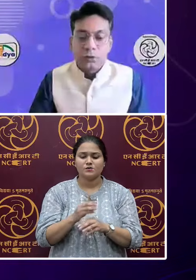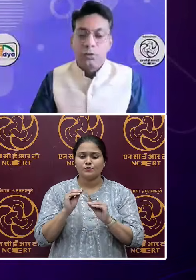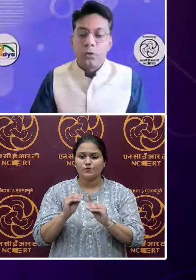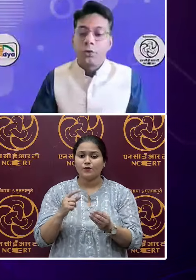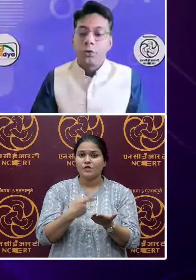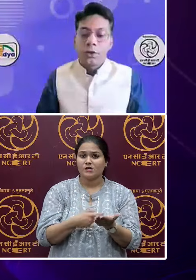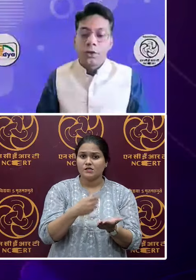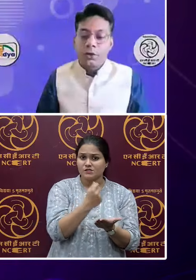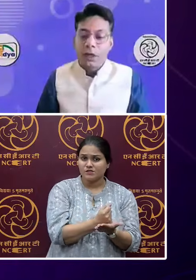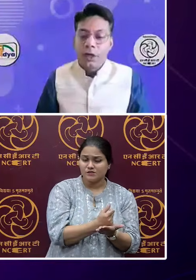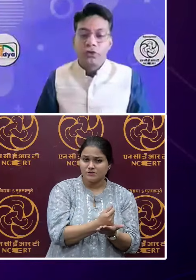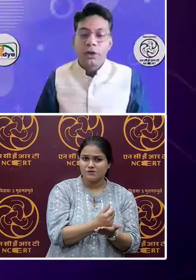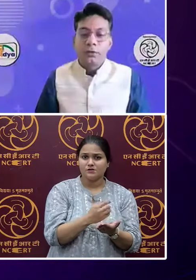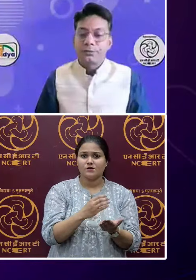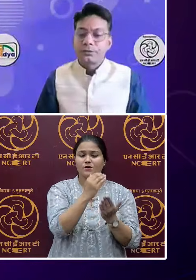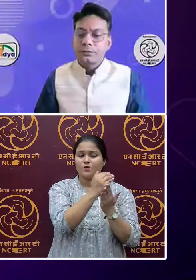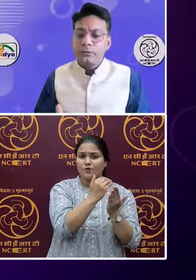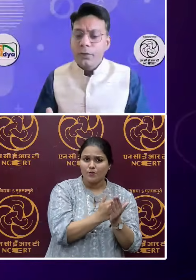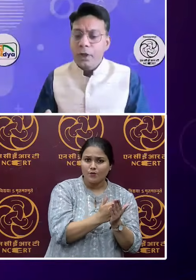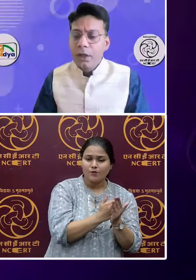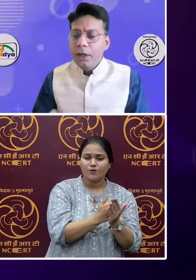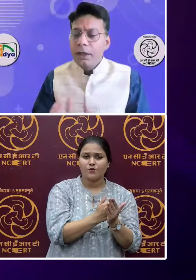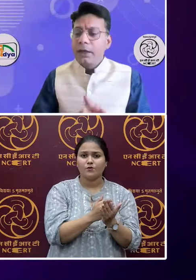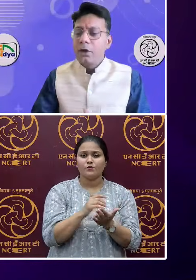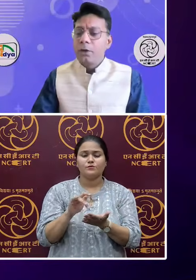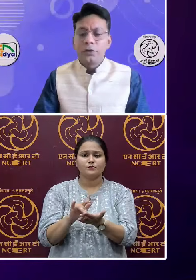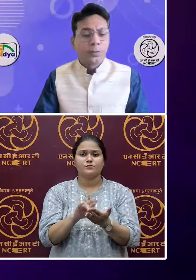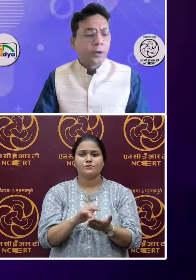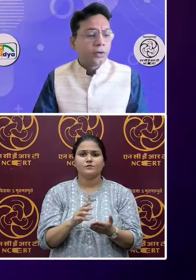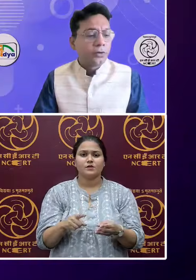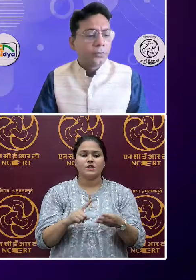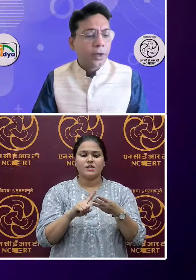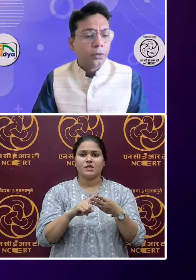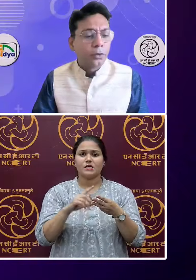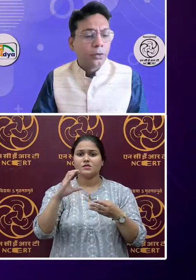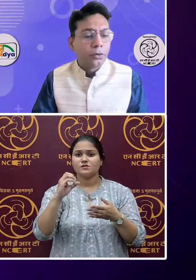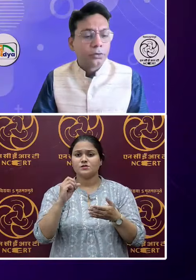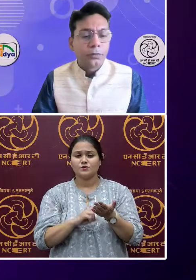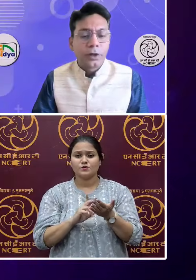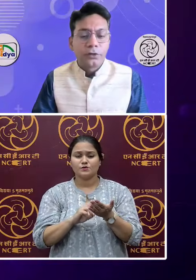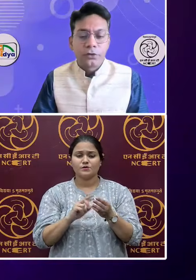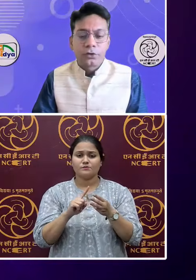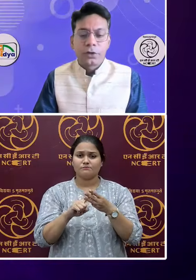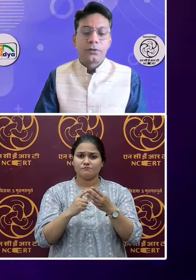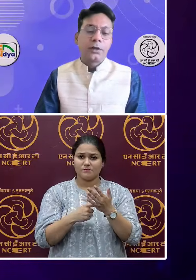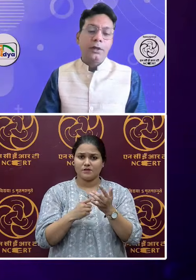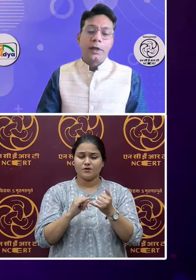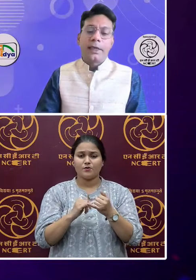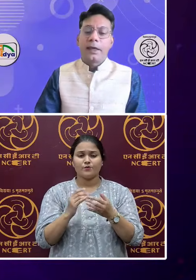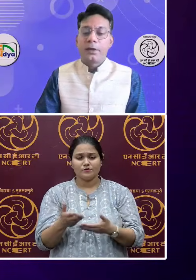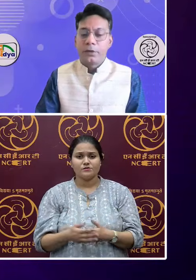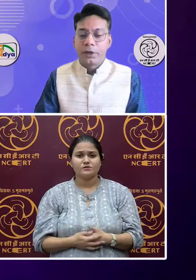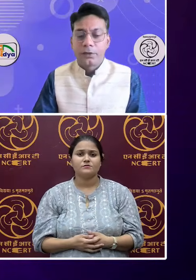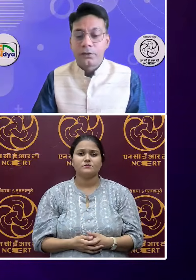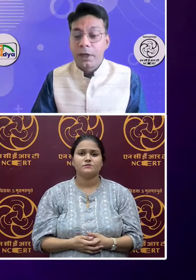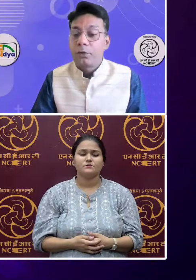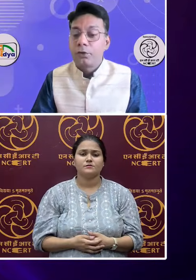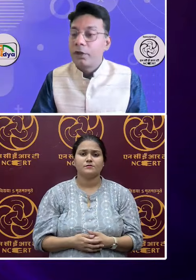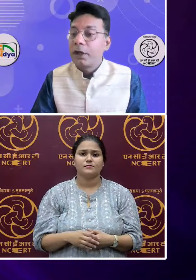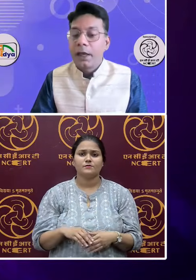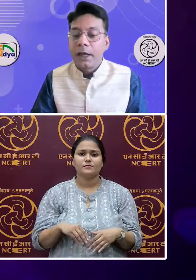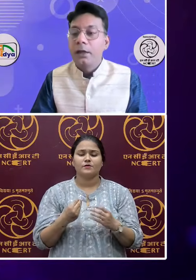registration, course navigation, e-commerce process for course offering institutions like we can